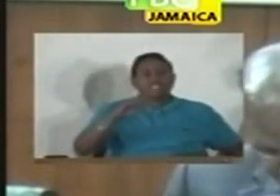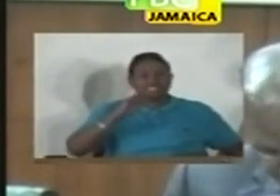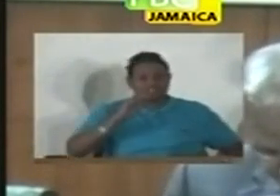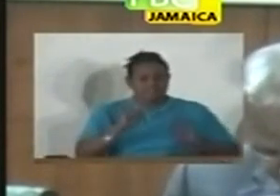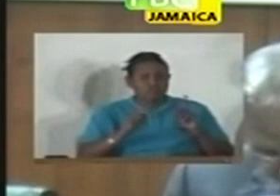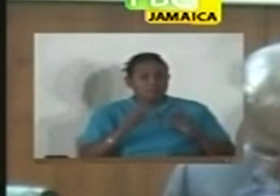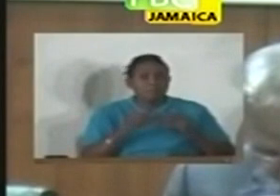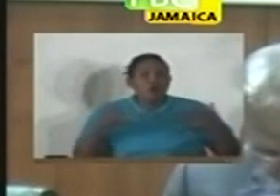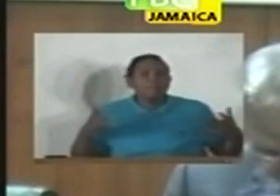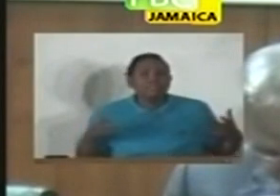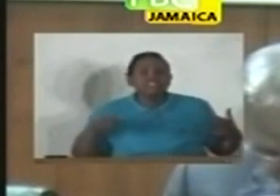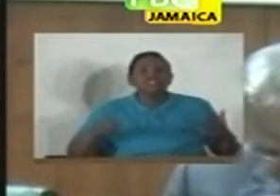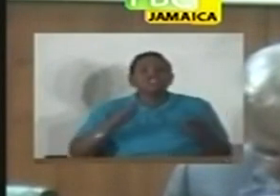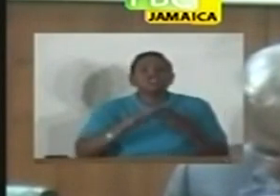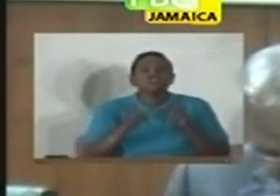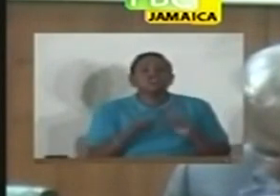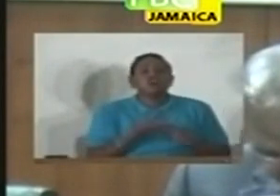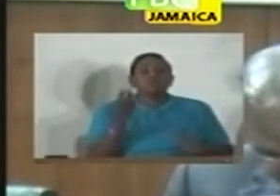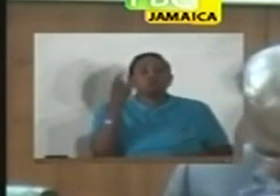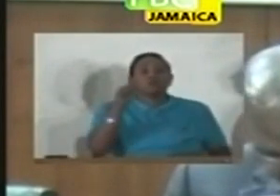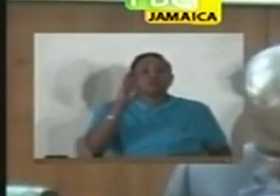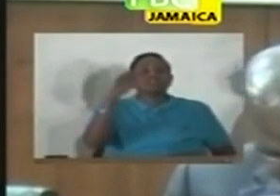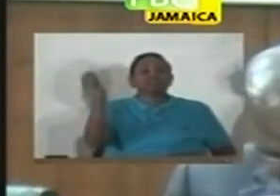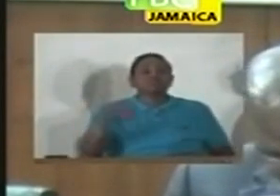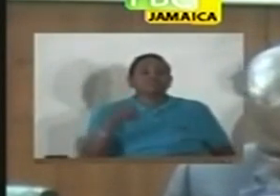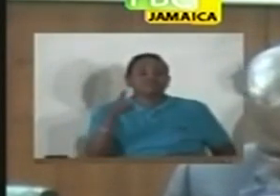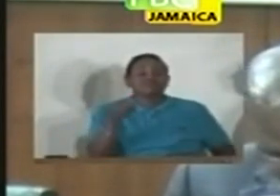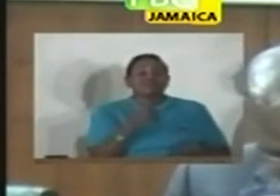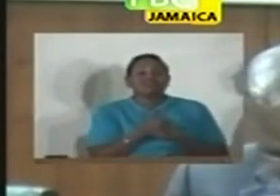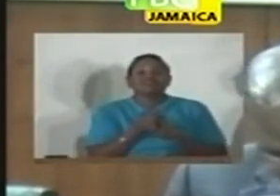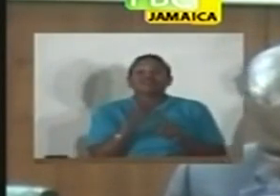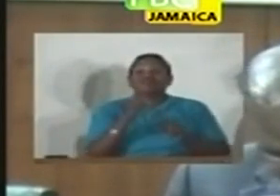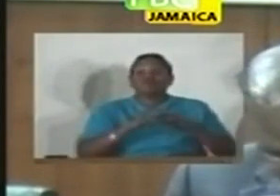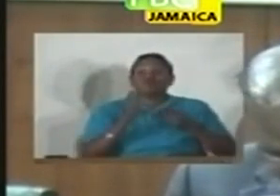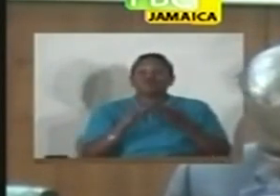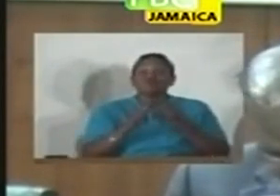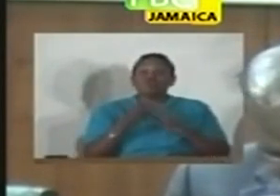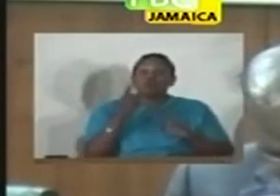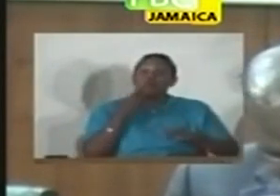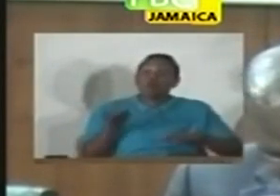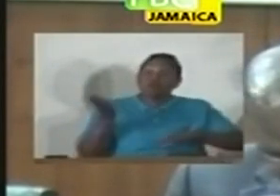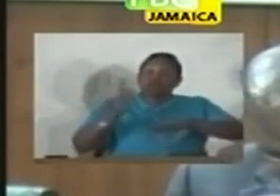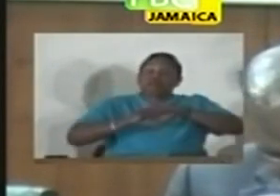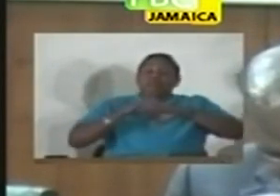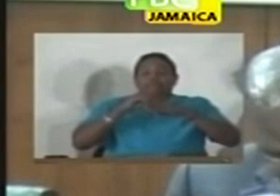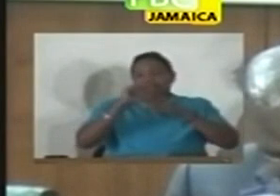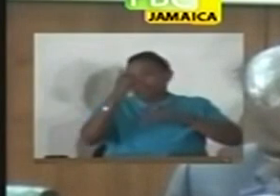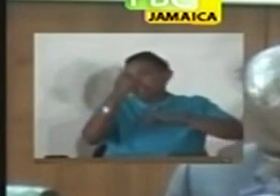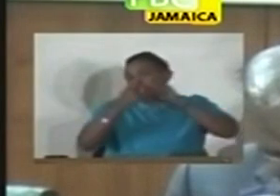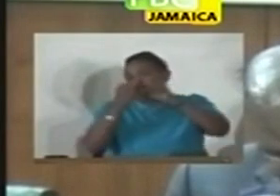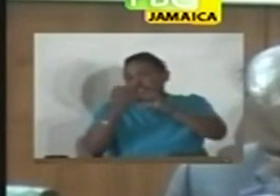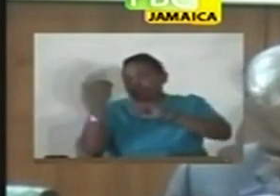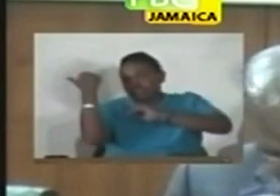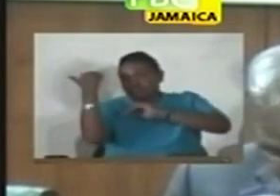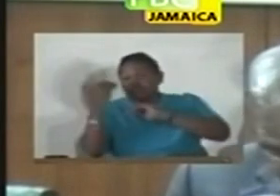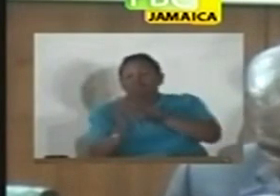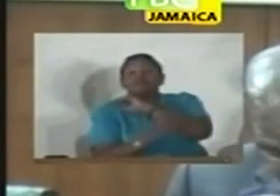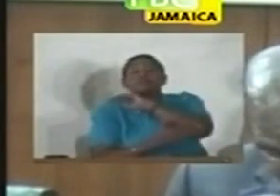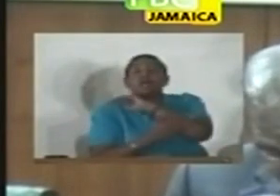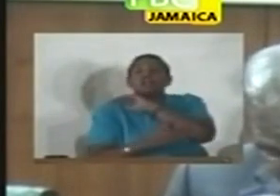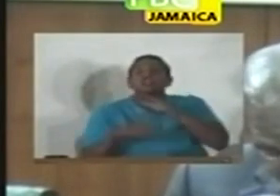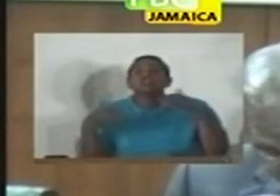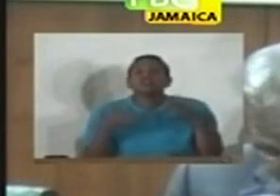population. This number is expected to rise significantly in the next decade. The National Council for Senior